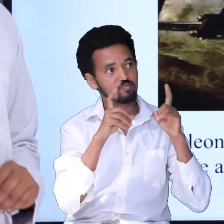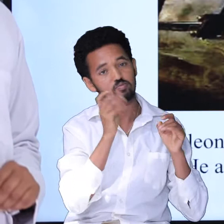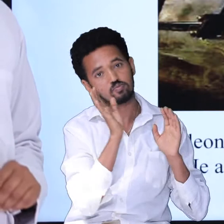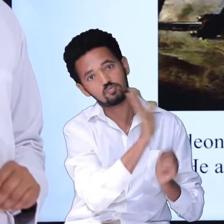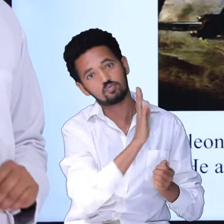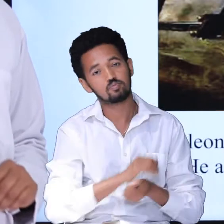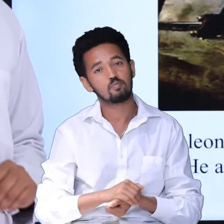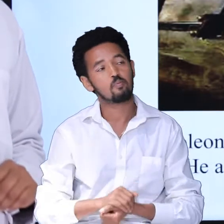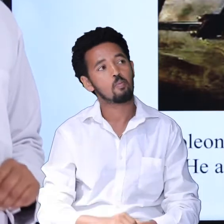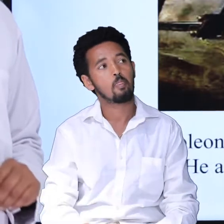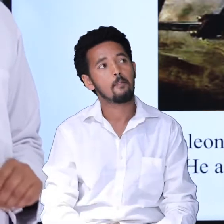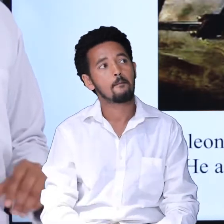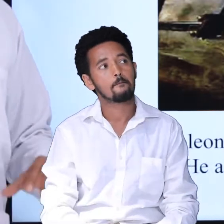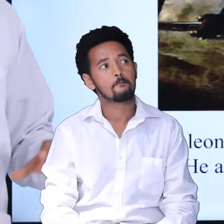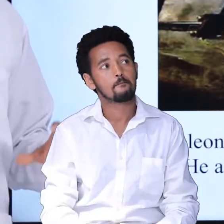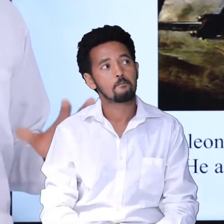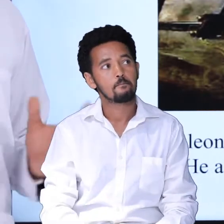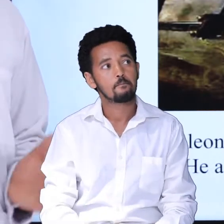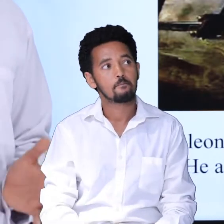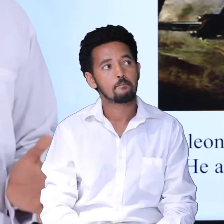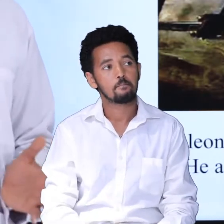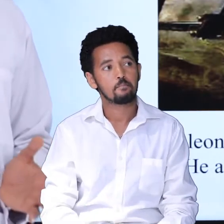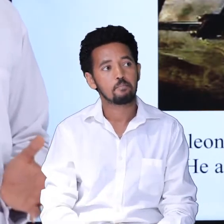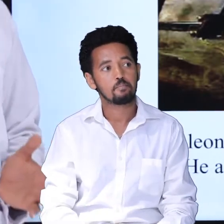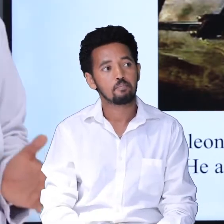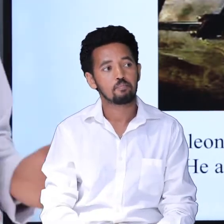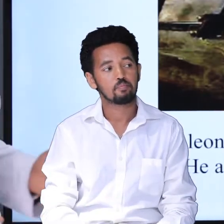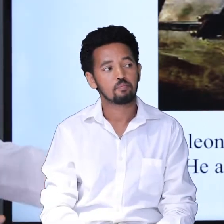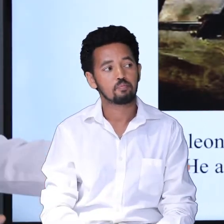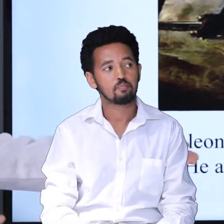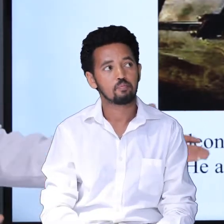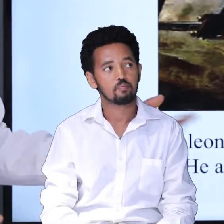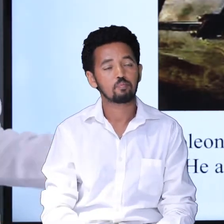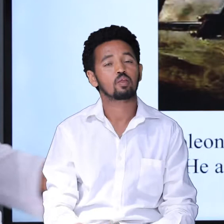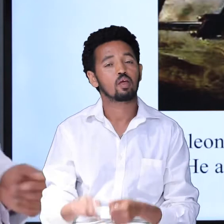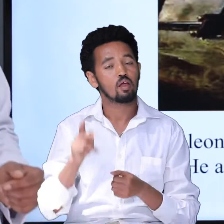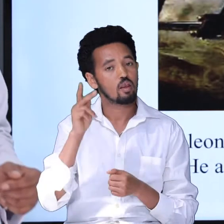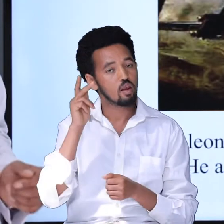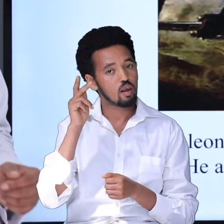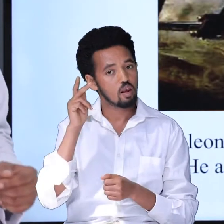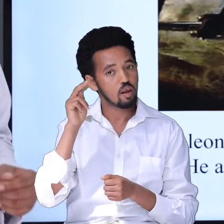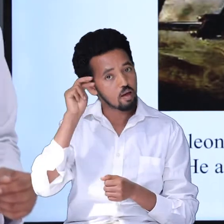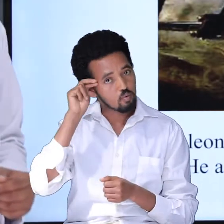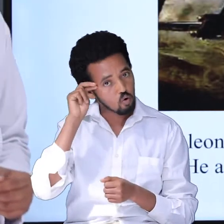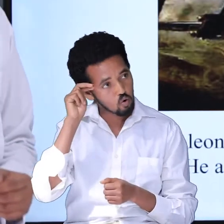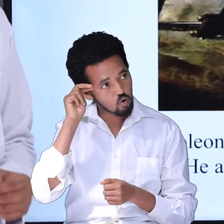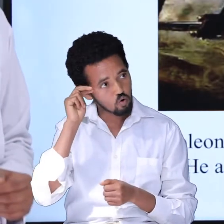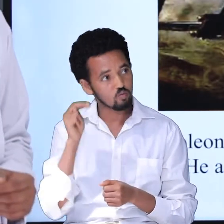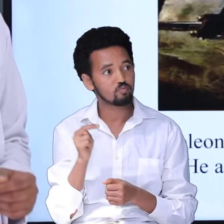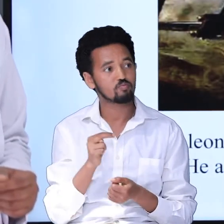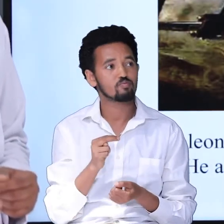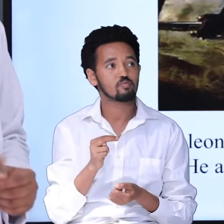of Russia. There are oral tradition, student. Napoleon had a phobia of